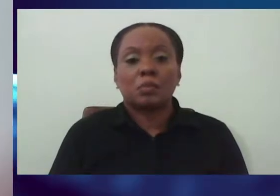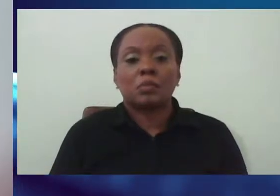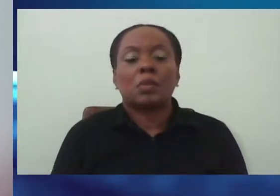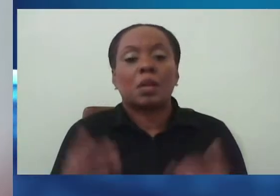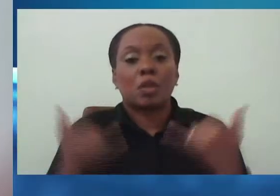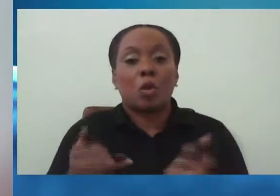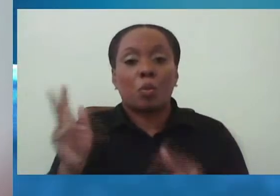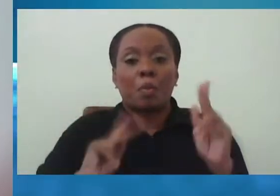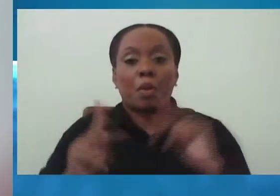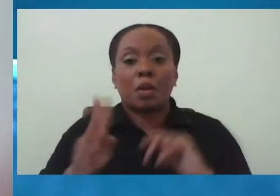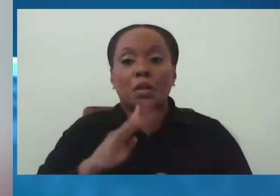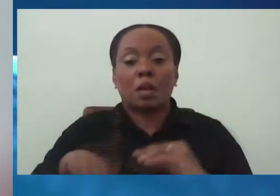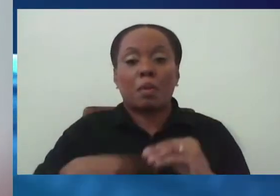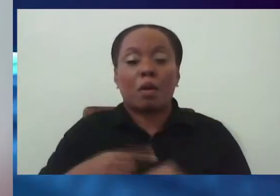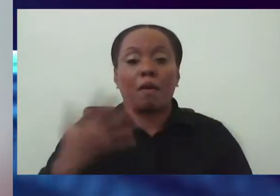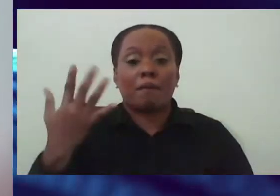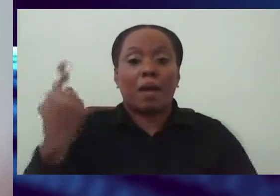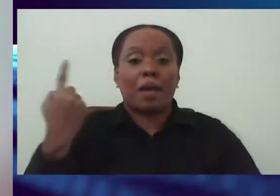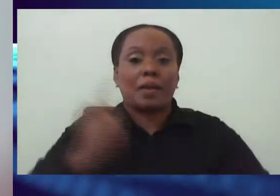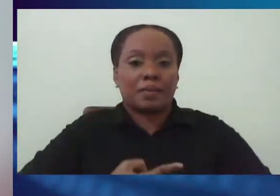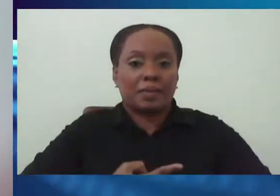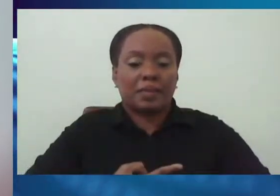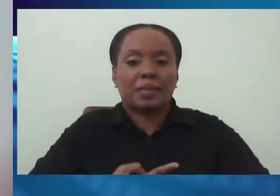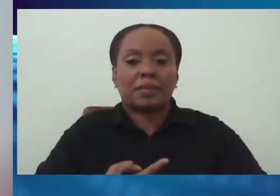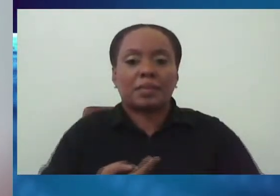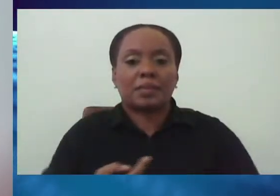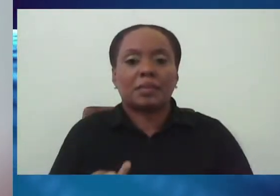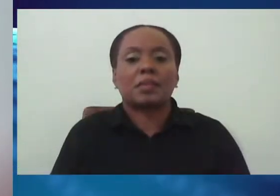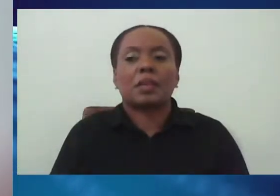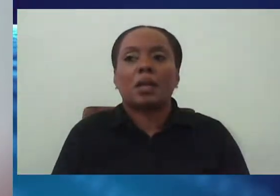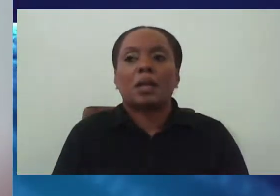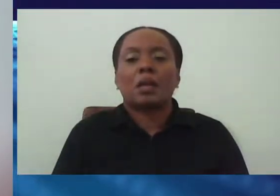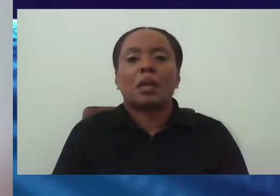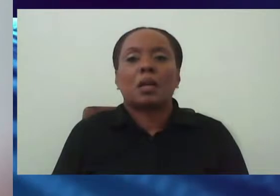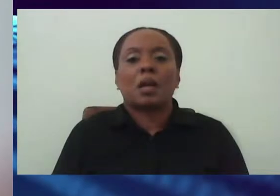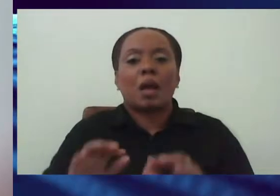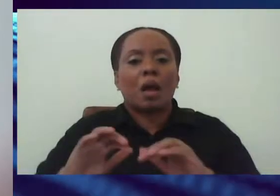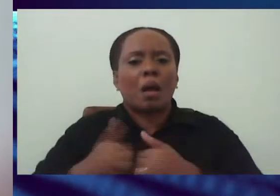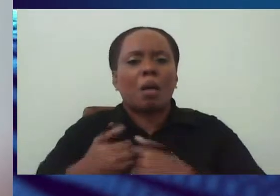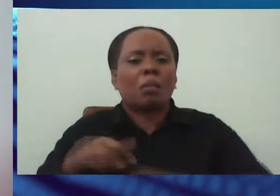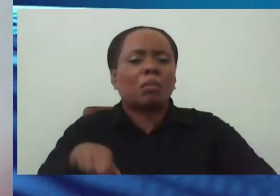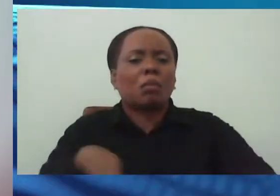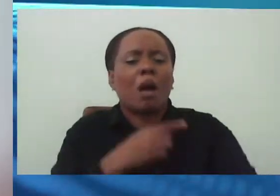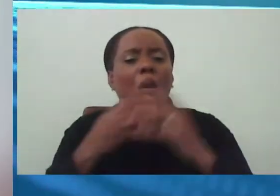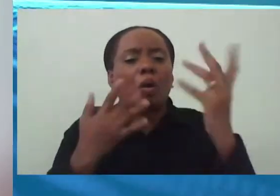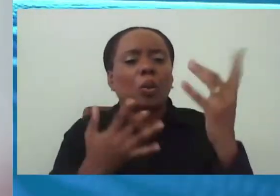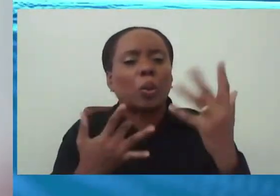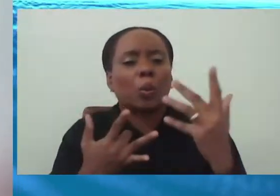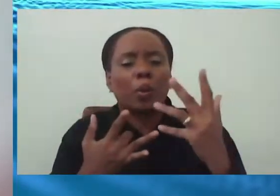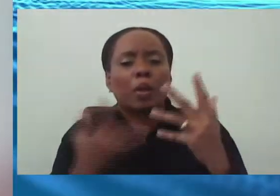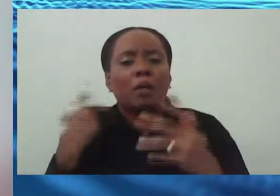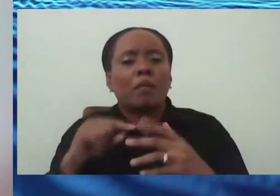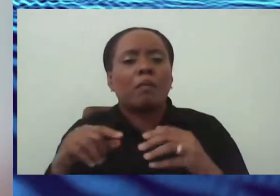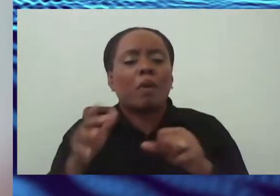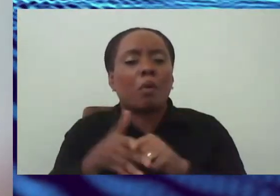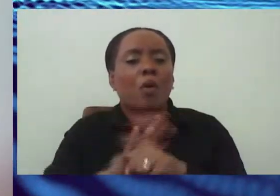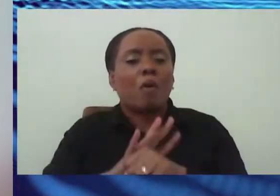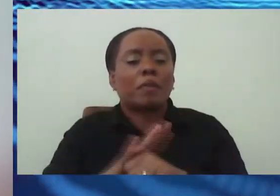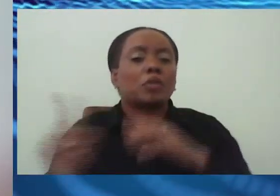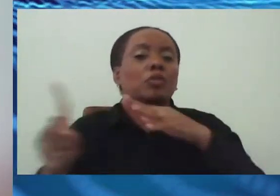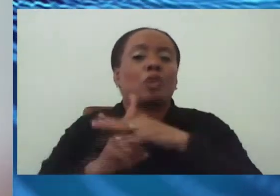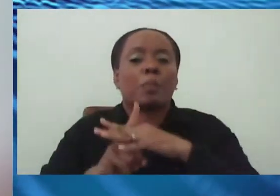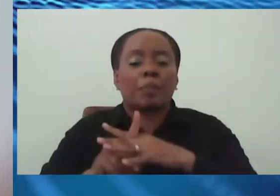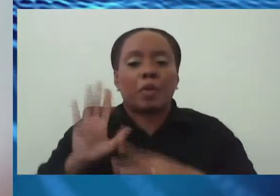exposed before COVID will show up. So in the vast majority of cases,